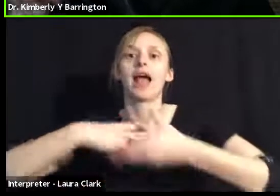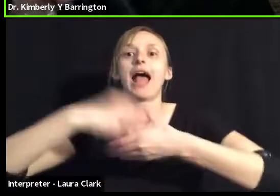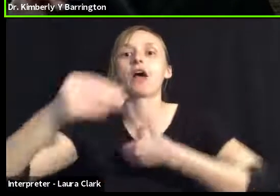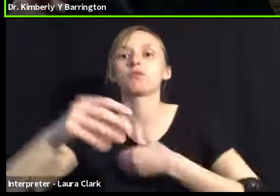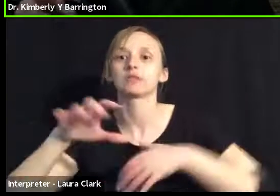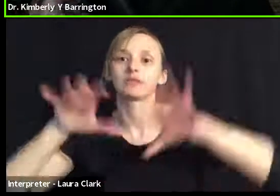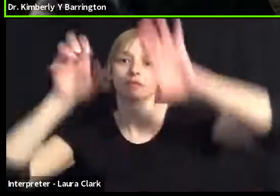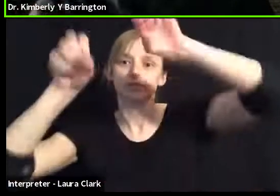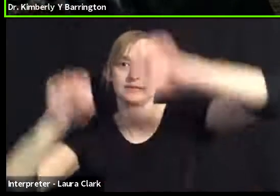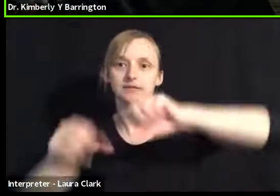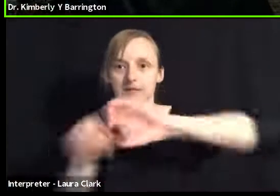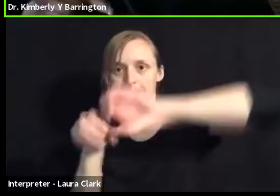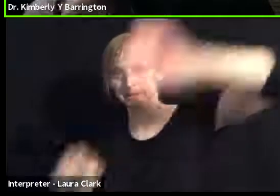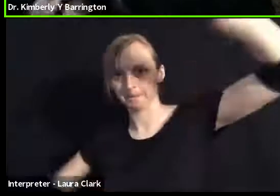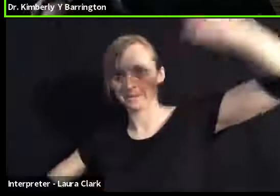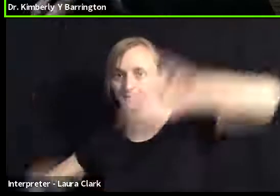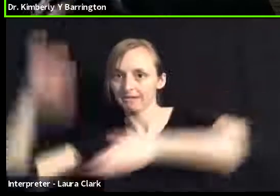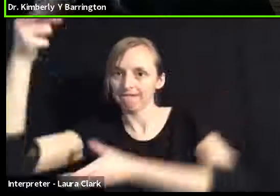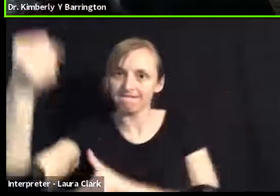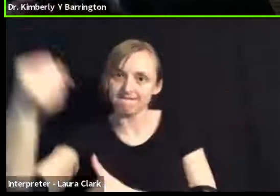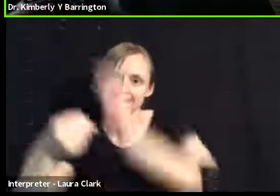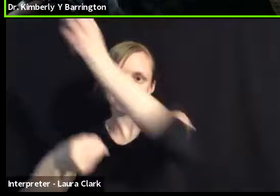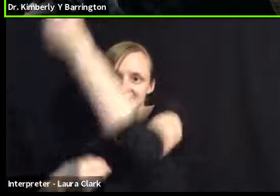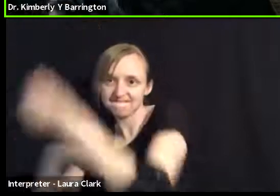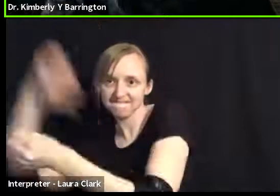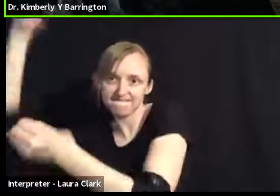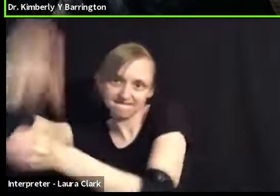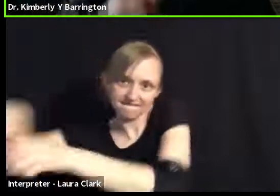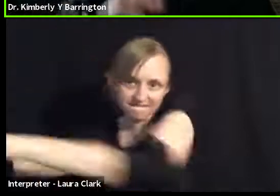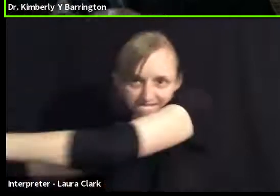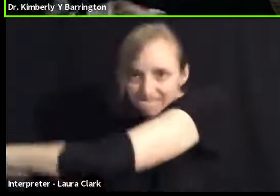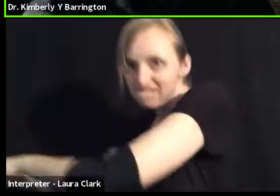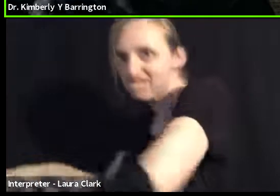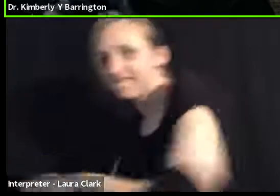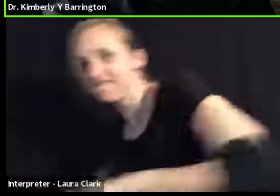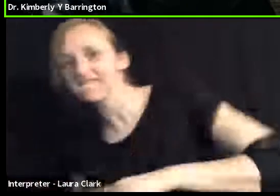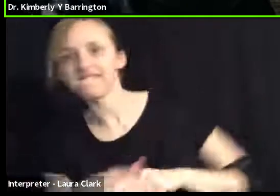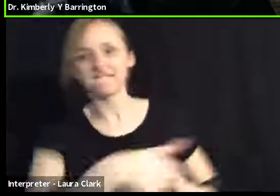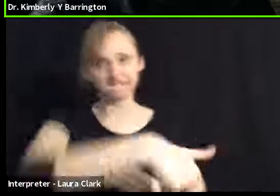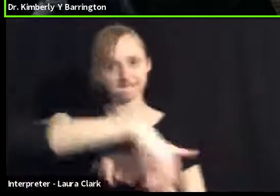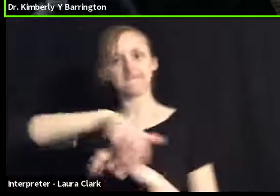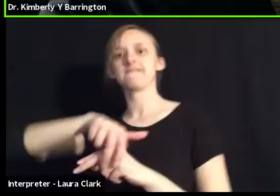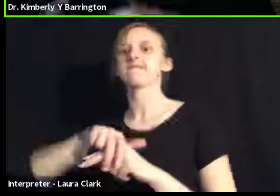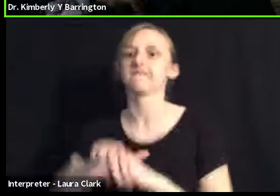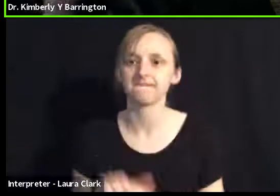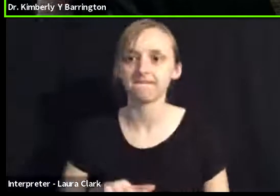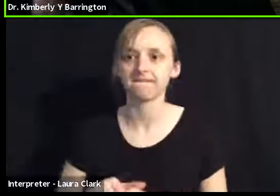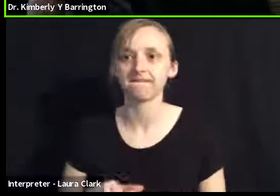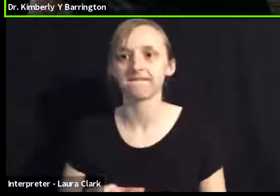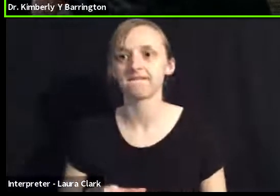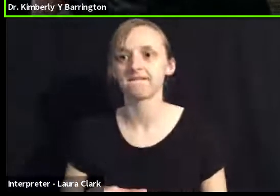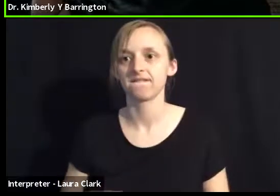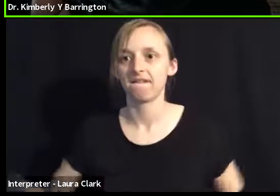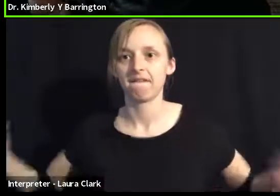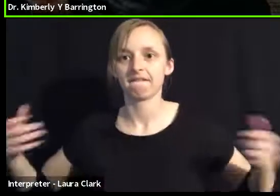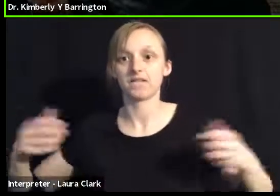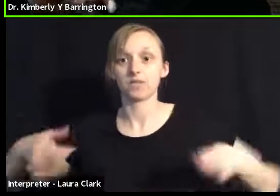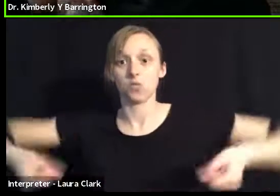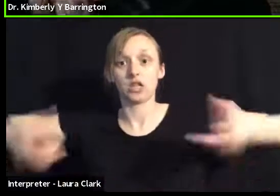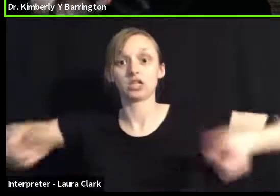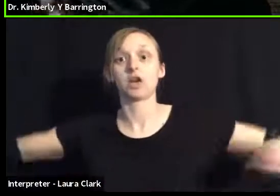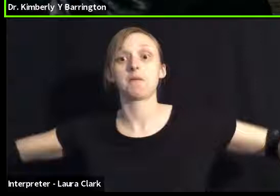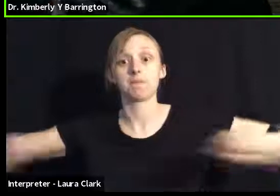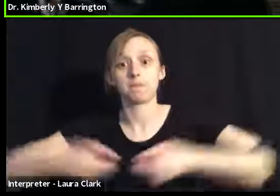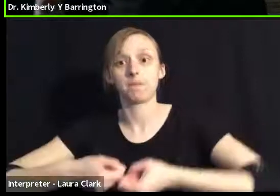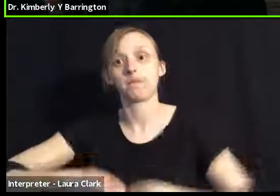by the banister and pivot myself around and sit on the seat, fold my chair up and put my chair on my